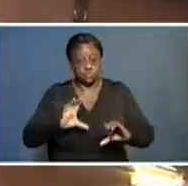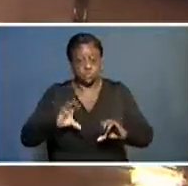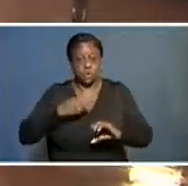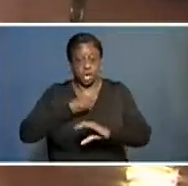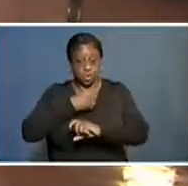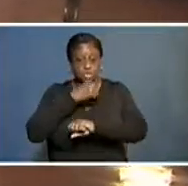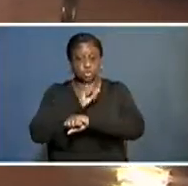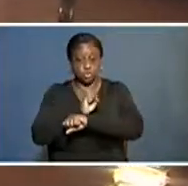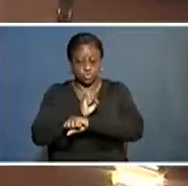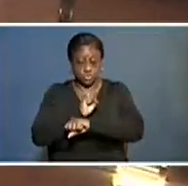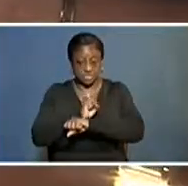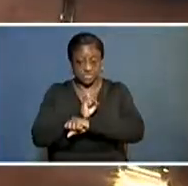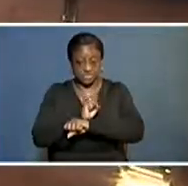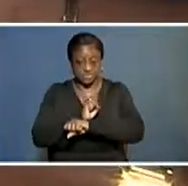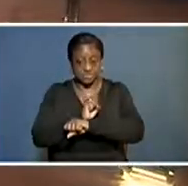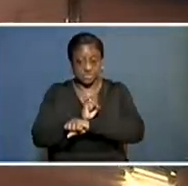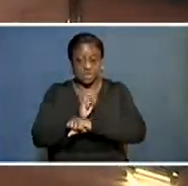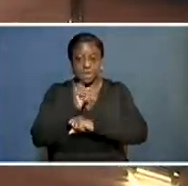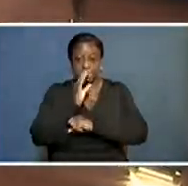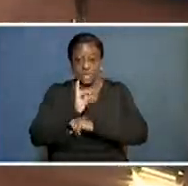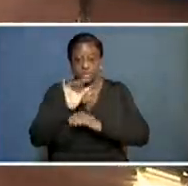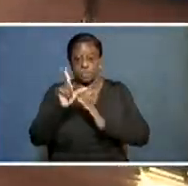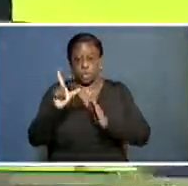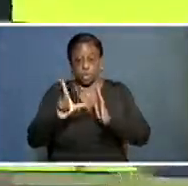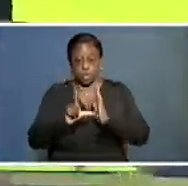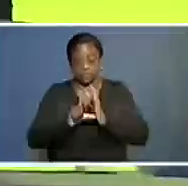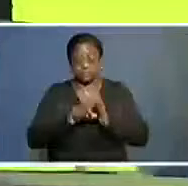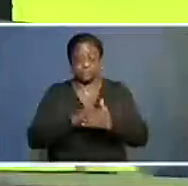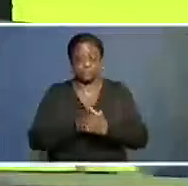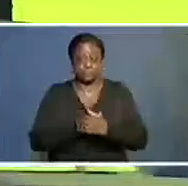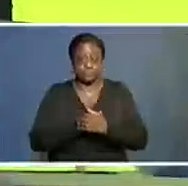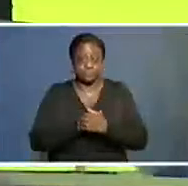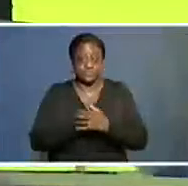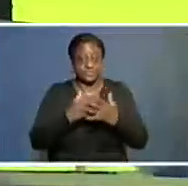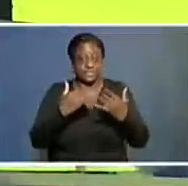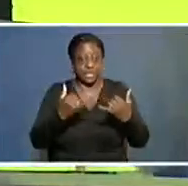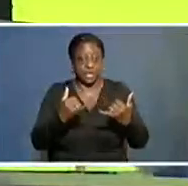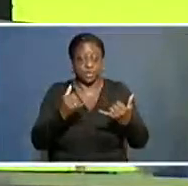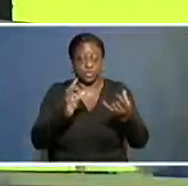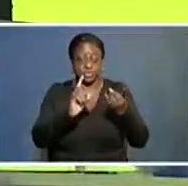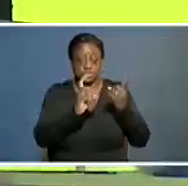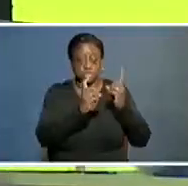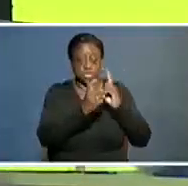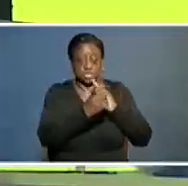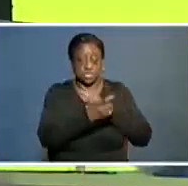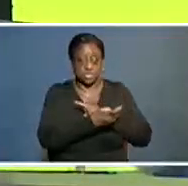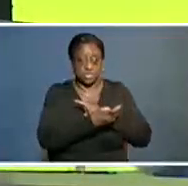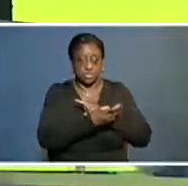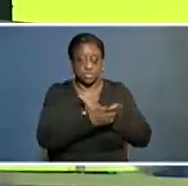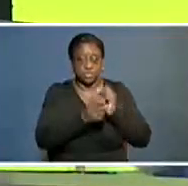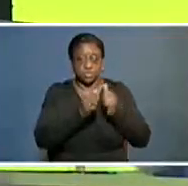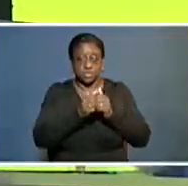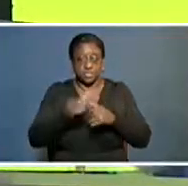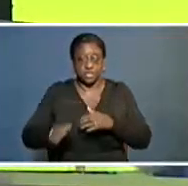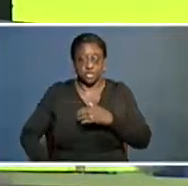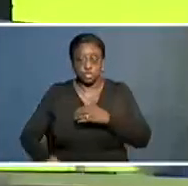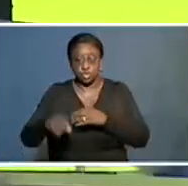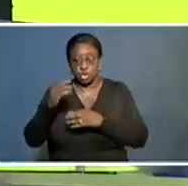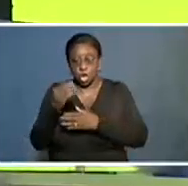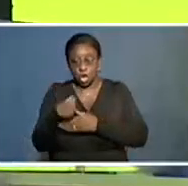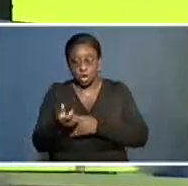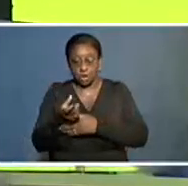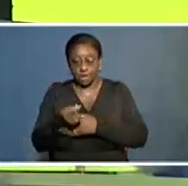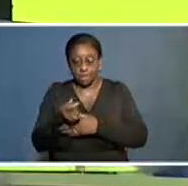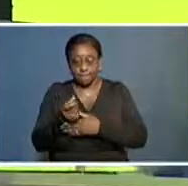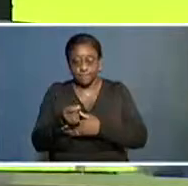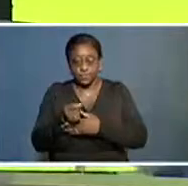duties as mandated by law. We turn our attention now to that deadly dog attack early Saturday morning